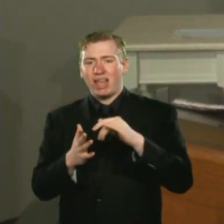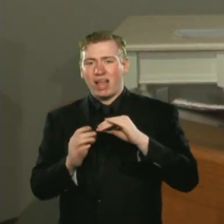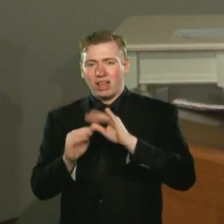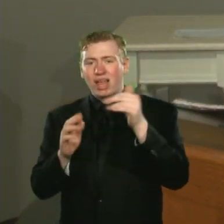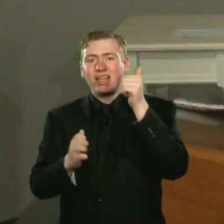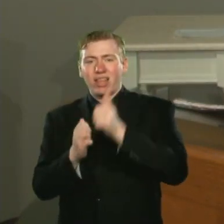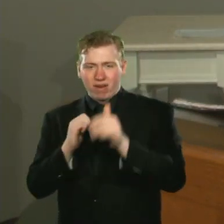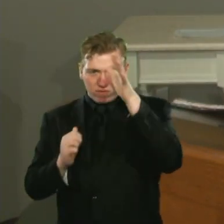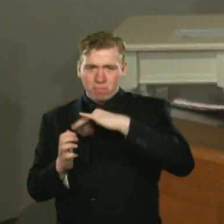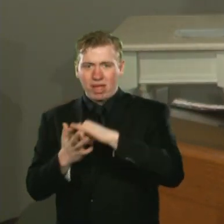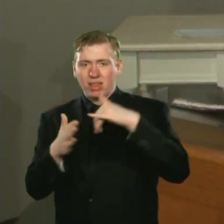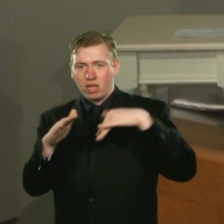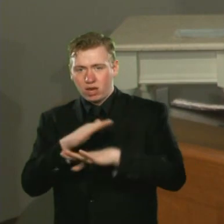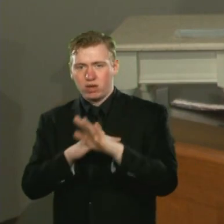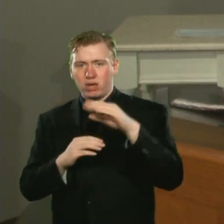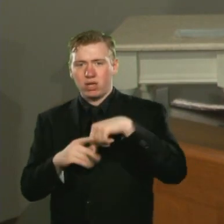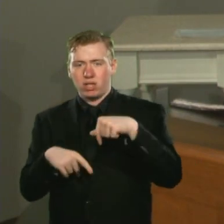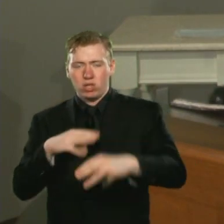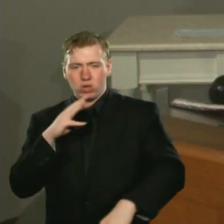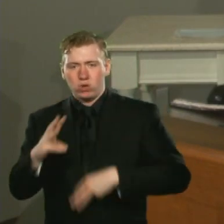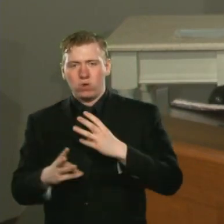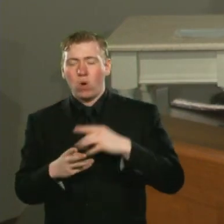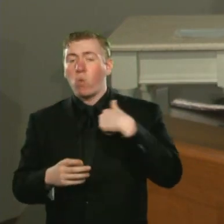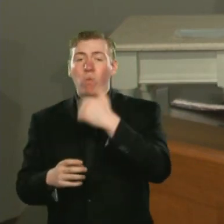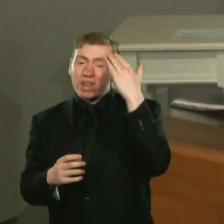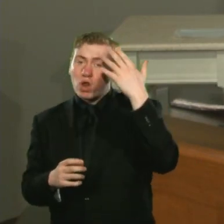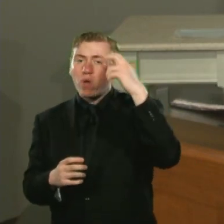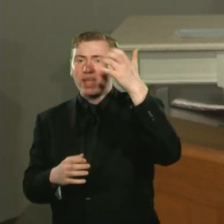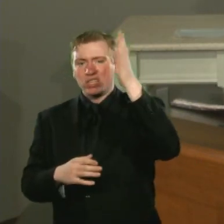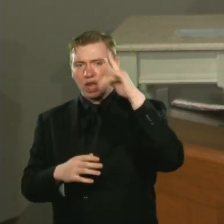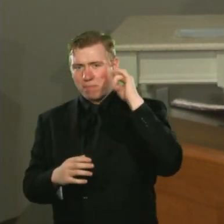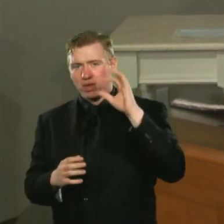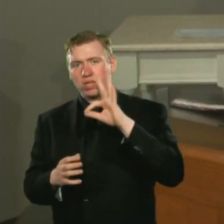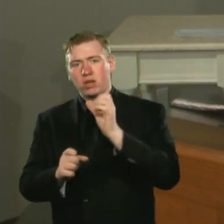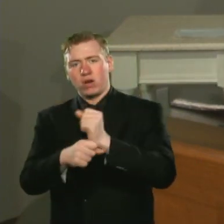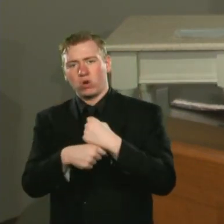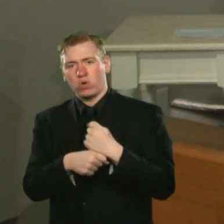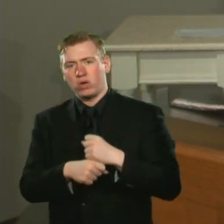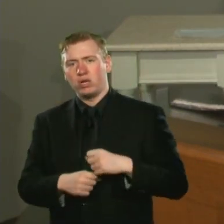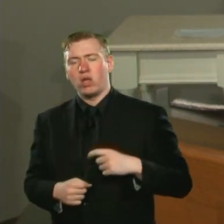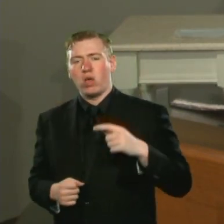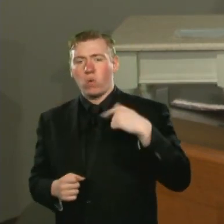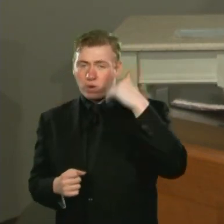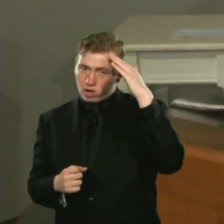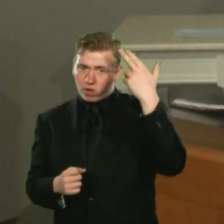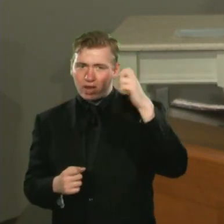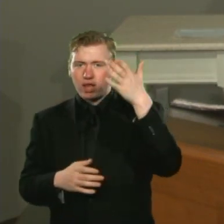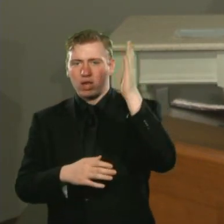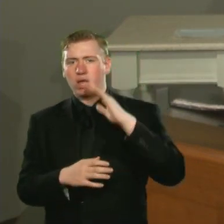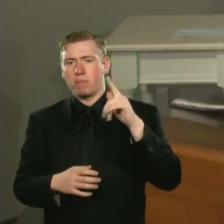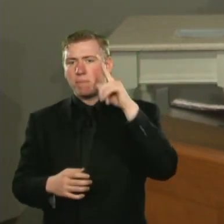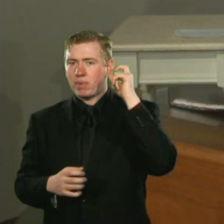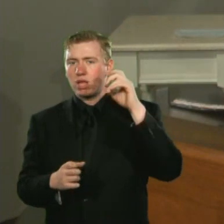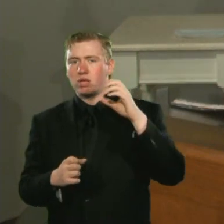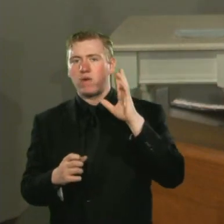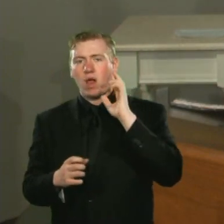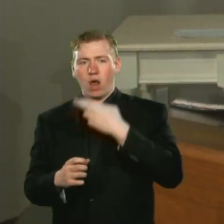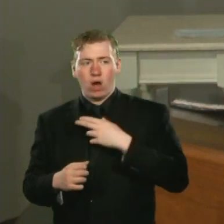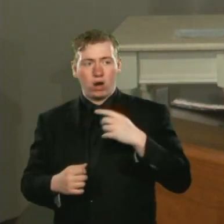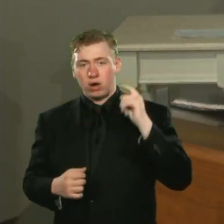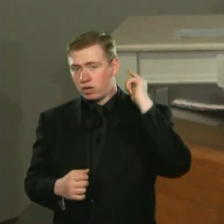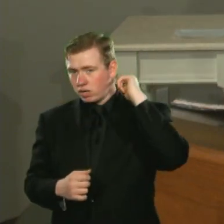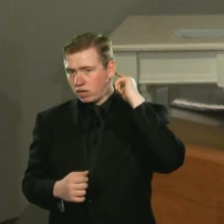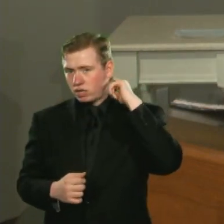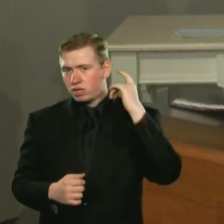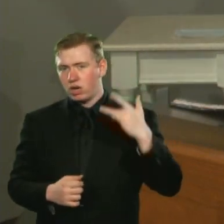that cometh into the world. We know he's a God because of creation. We know he's a God because of our conscience. We know there's a God